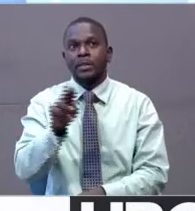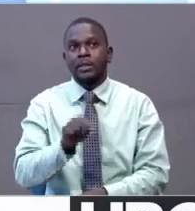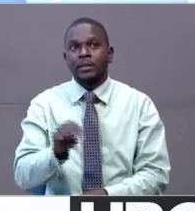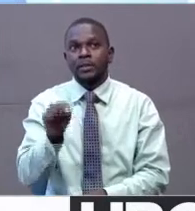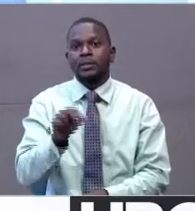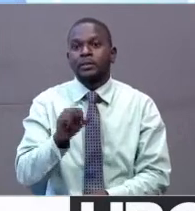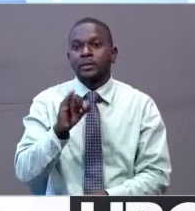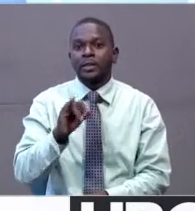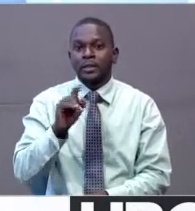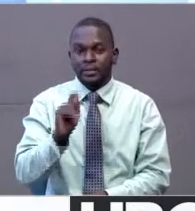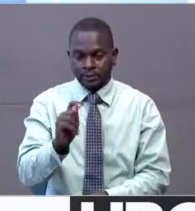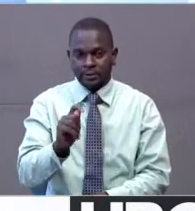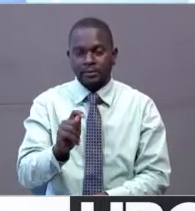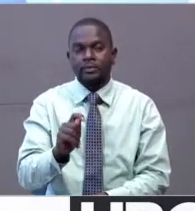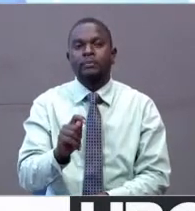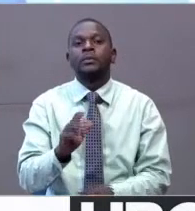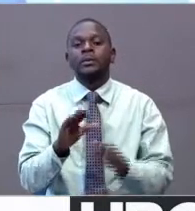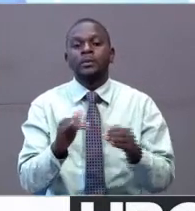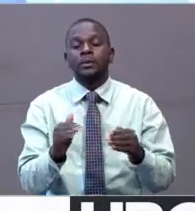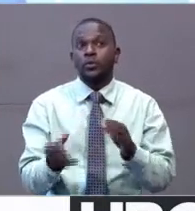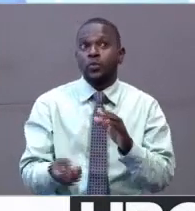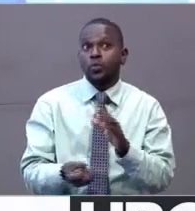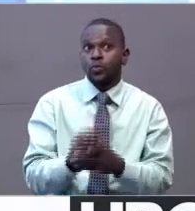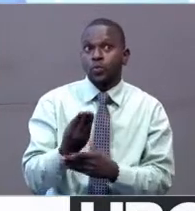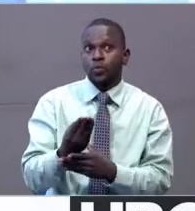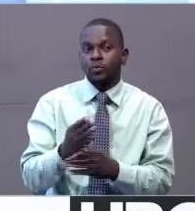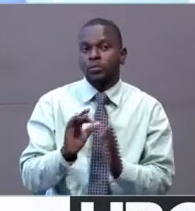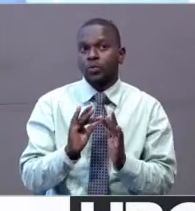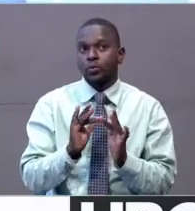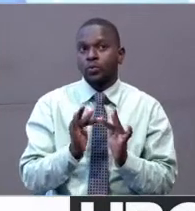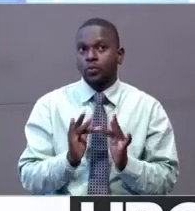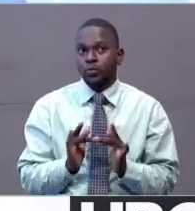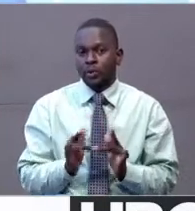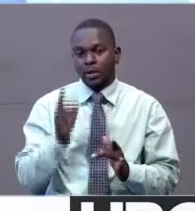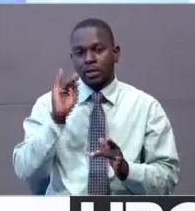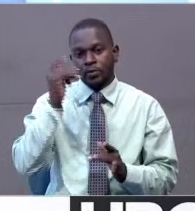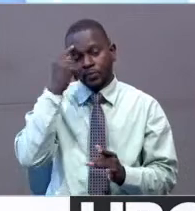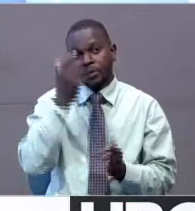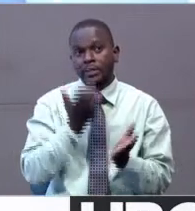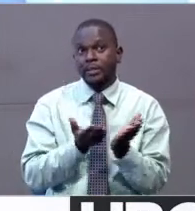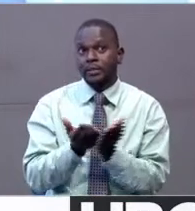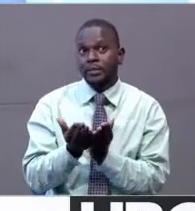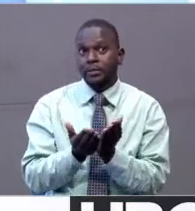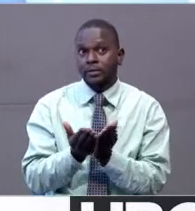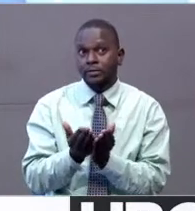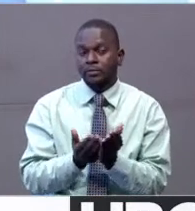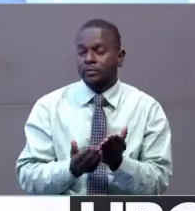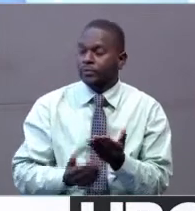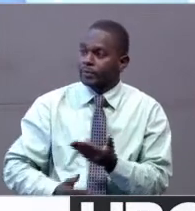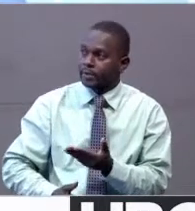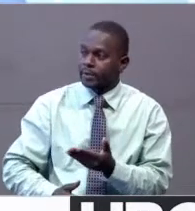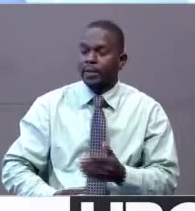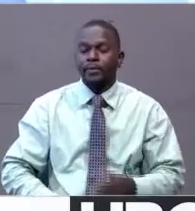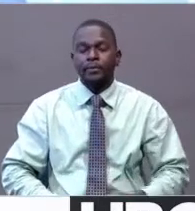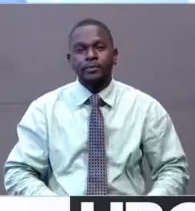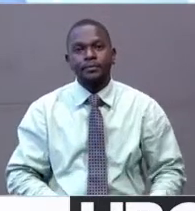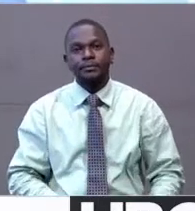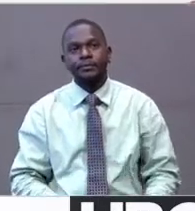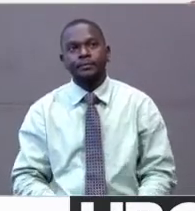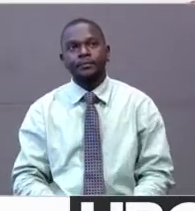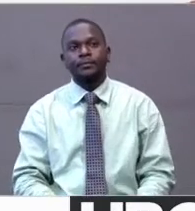IT backbone infrastructure that was established to digitize all government services. I had a privilege to witness the